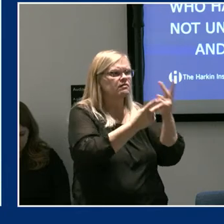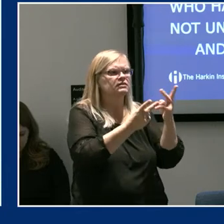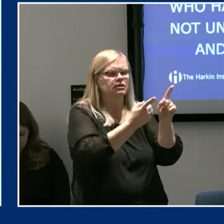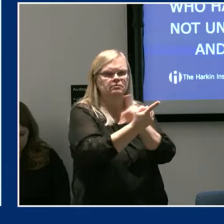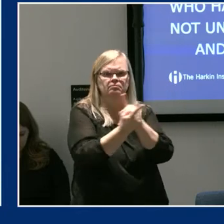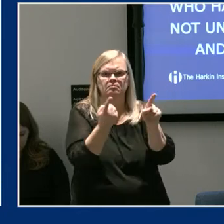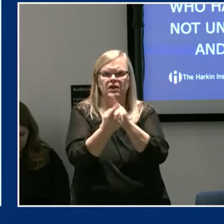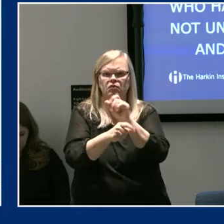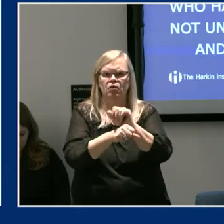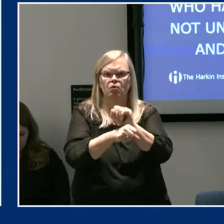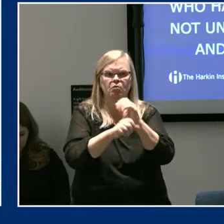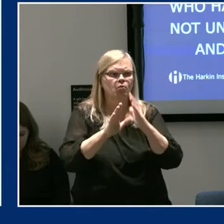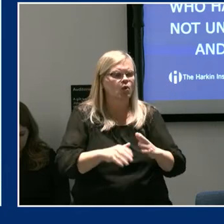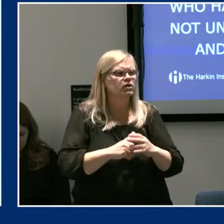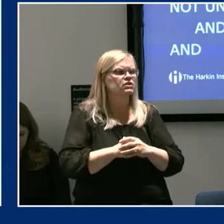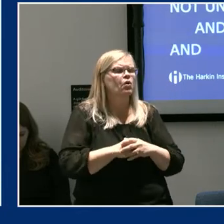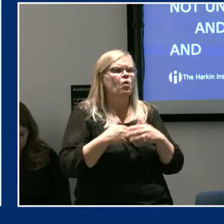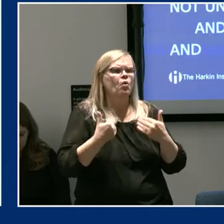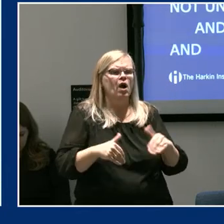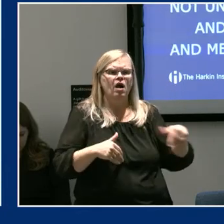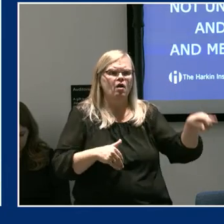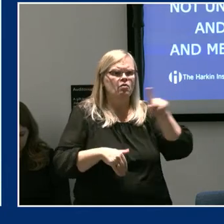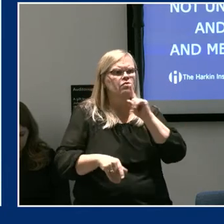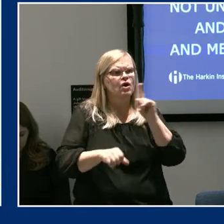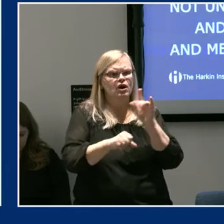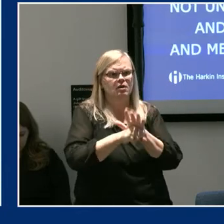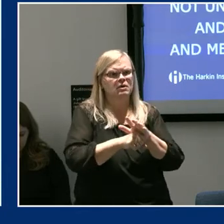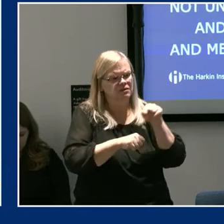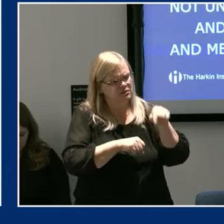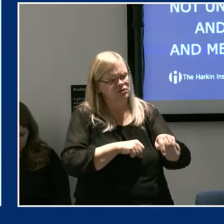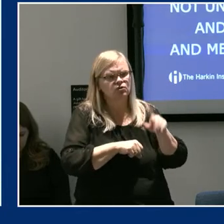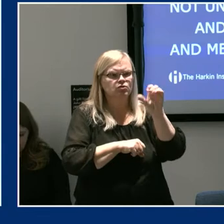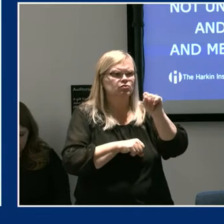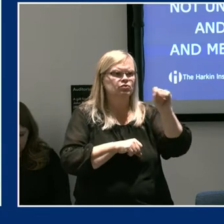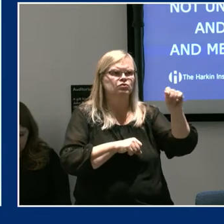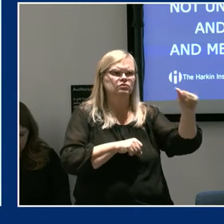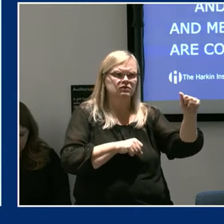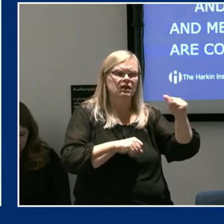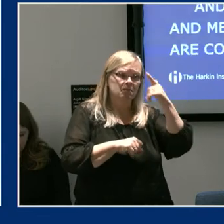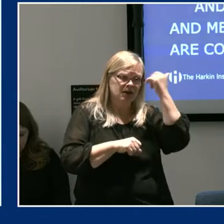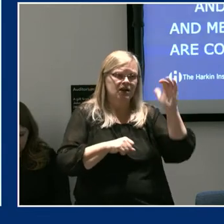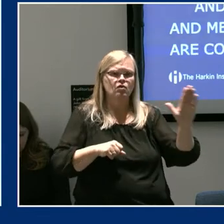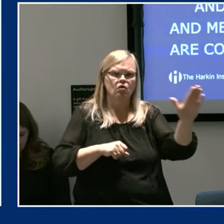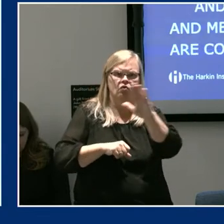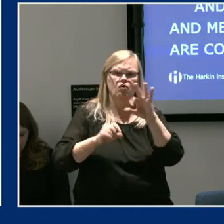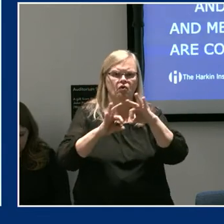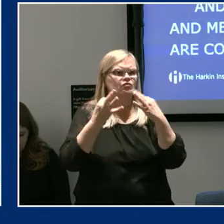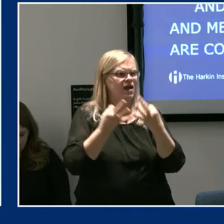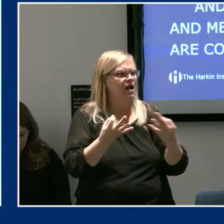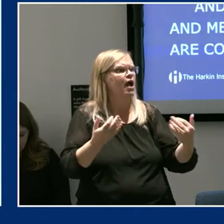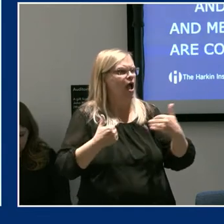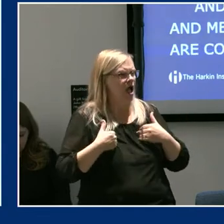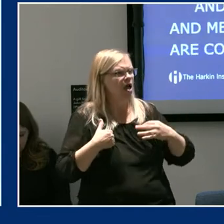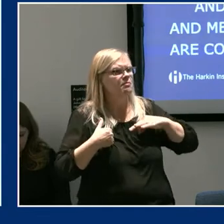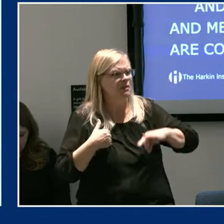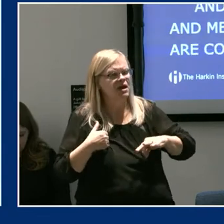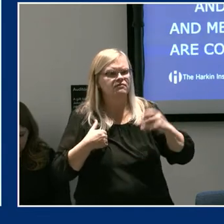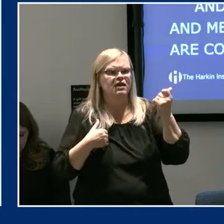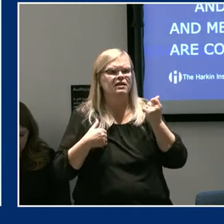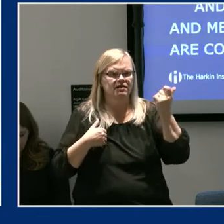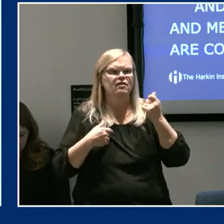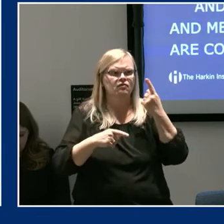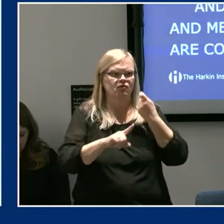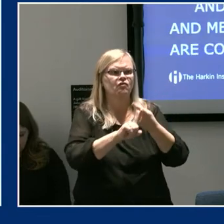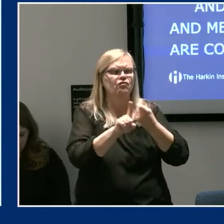employees, I learn that they are committed to the agency because their families have benefited from the